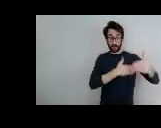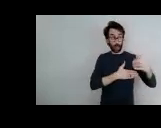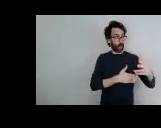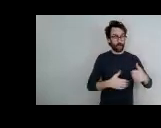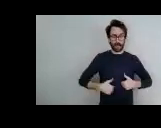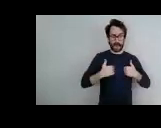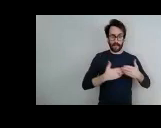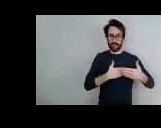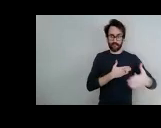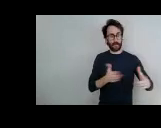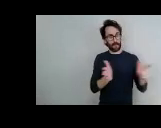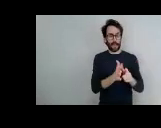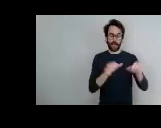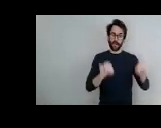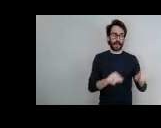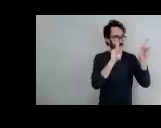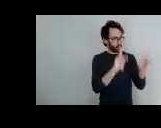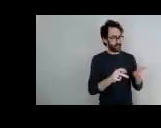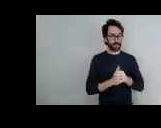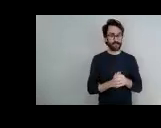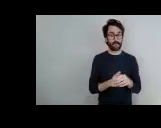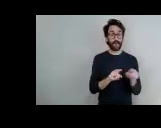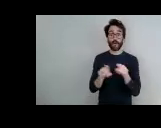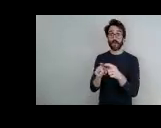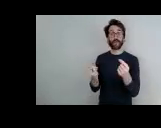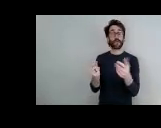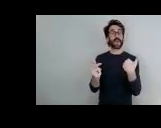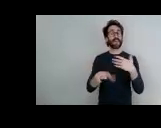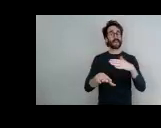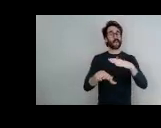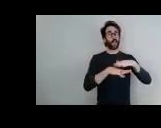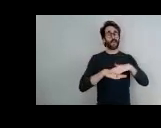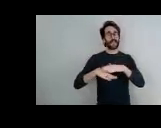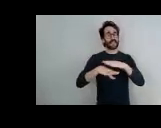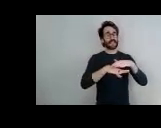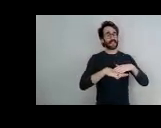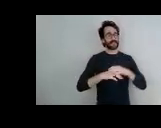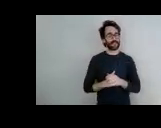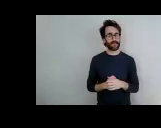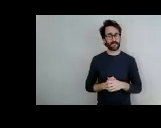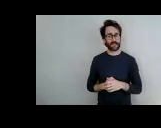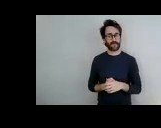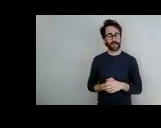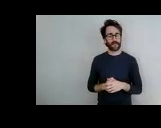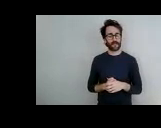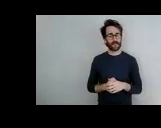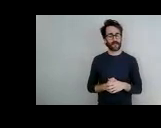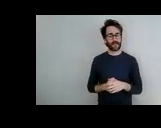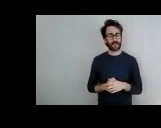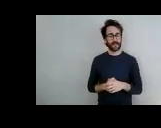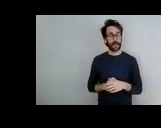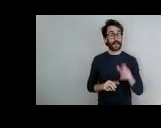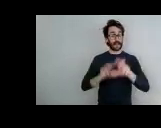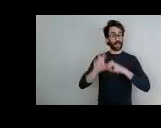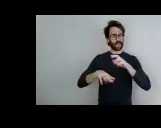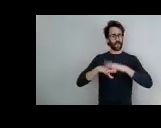their career. And then we also issue investor warnings. And these investor warnings, you'll see are the